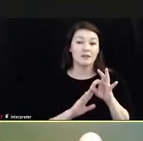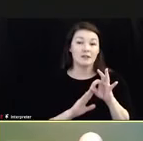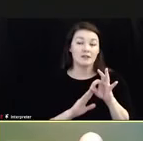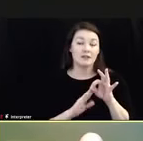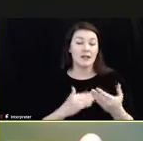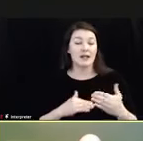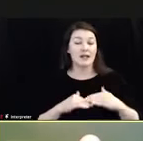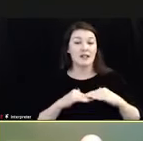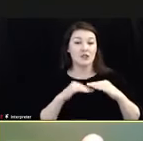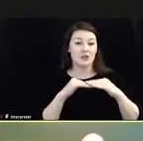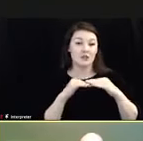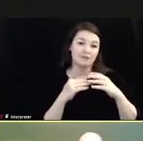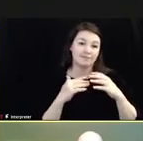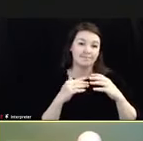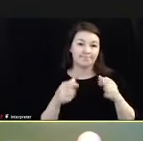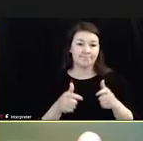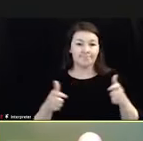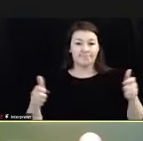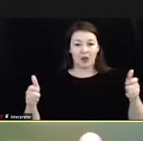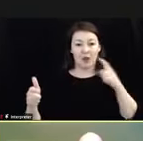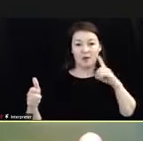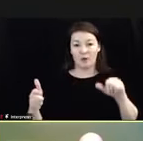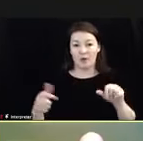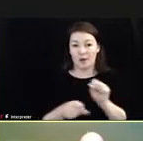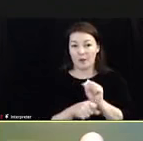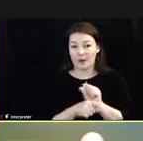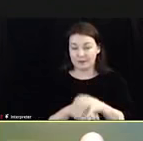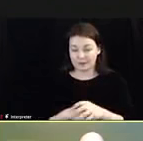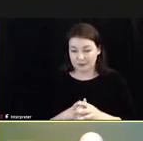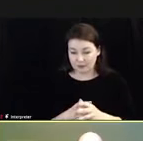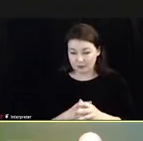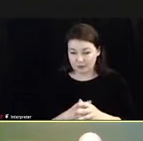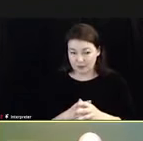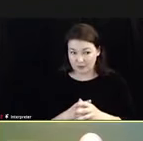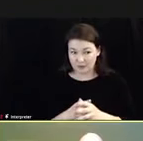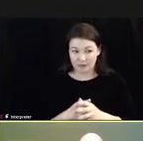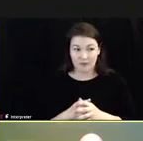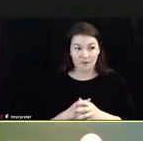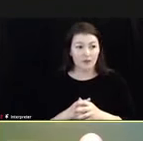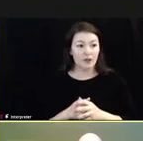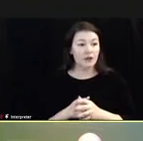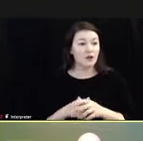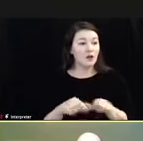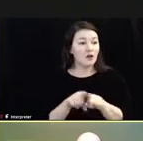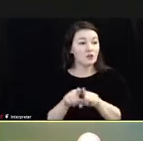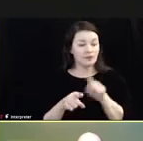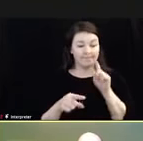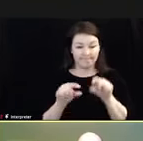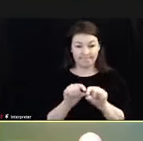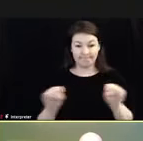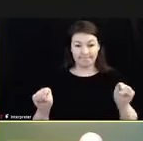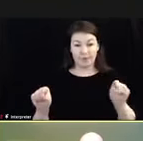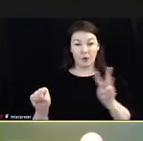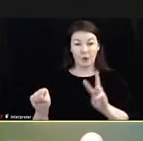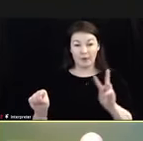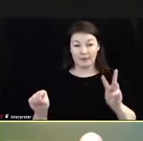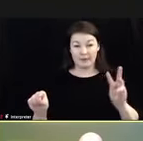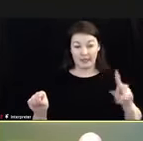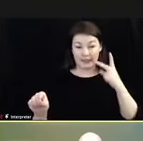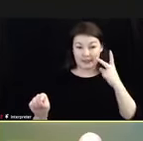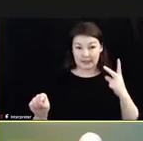that work. And then finally, just want to point out on the bottom here is our website where people can go to learn more